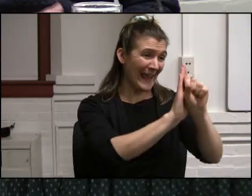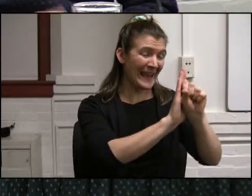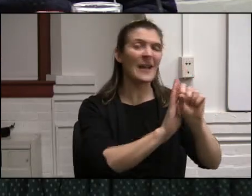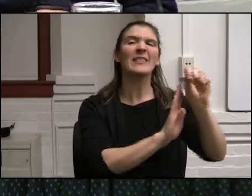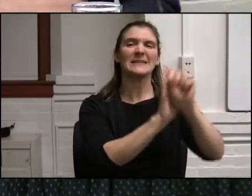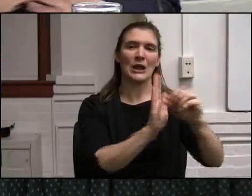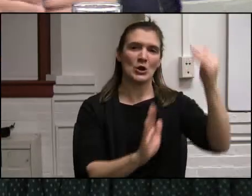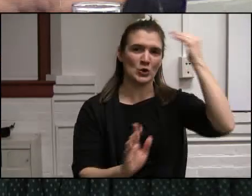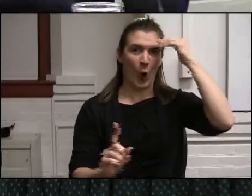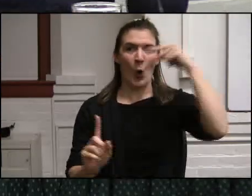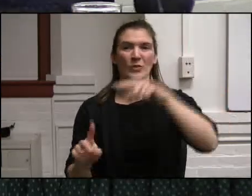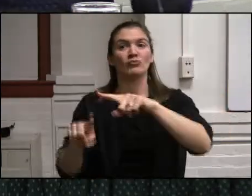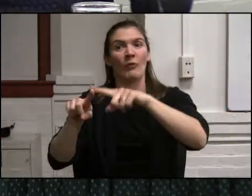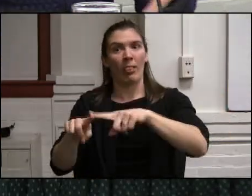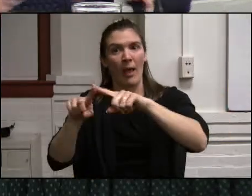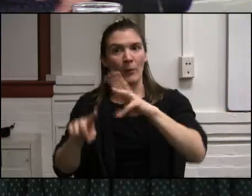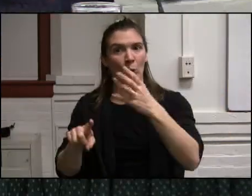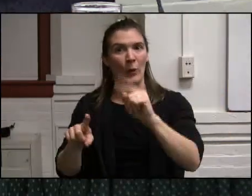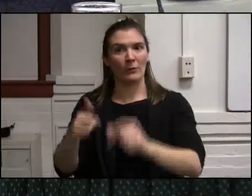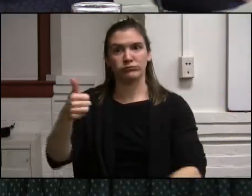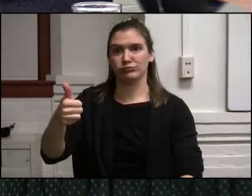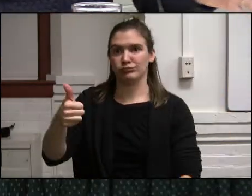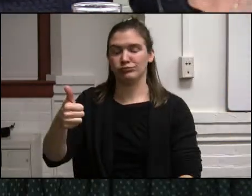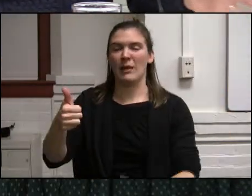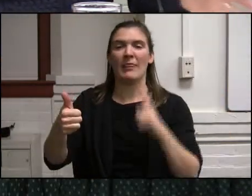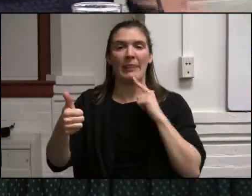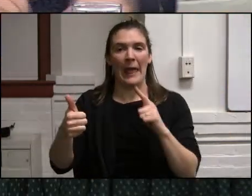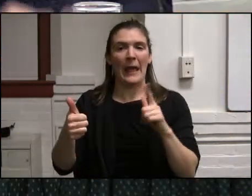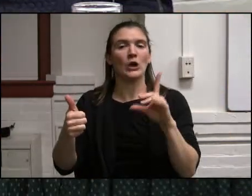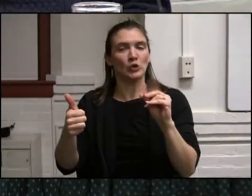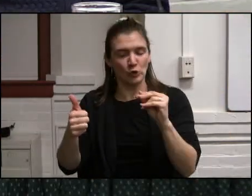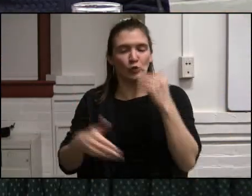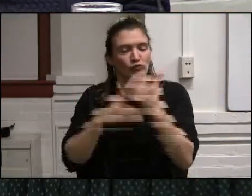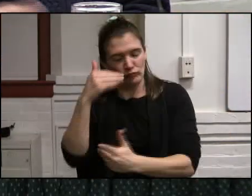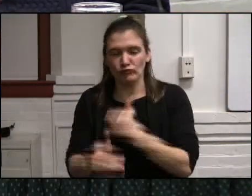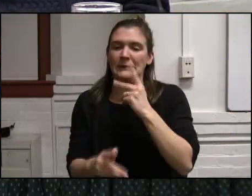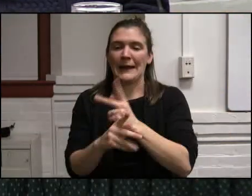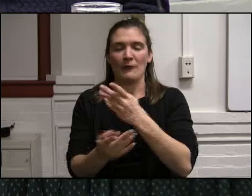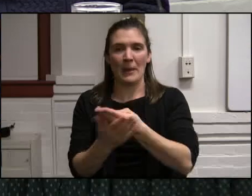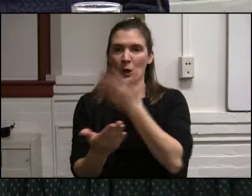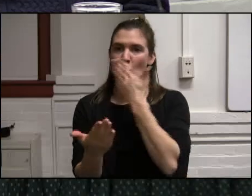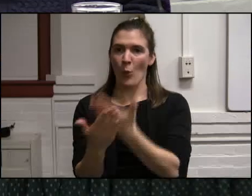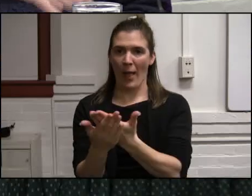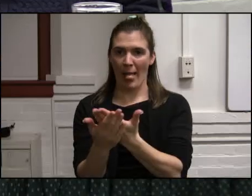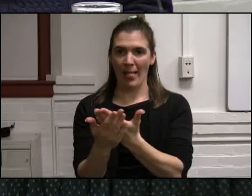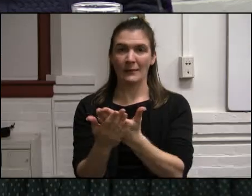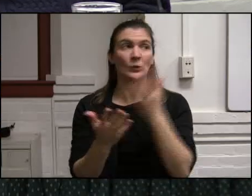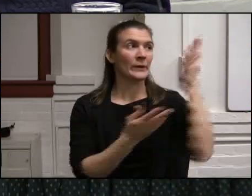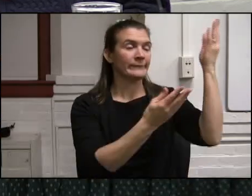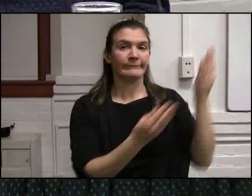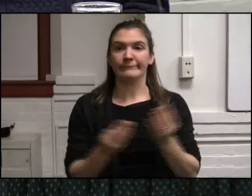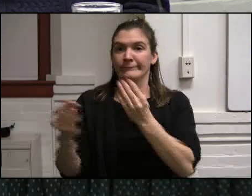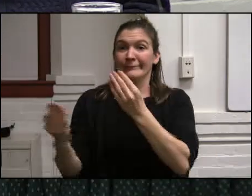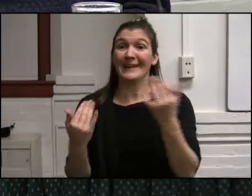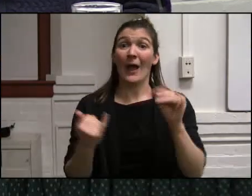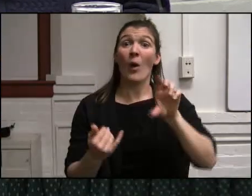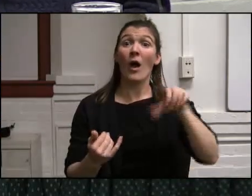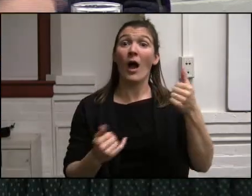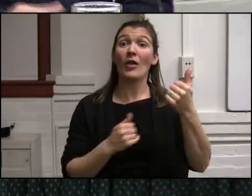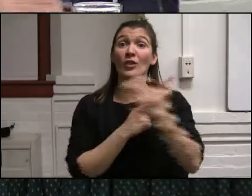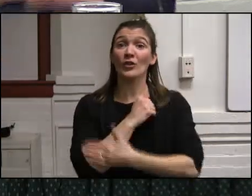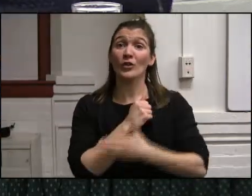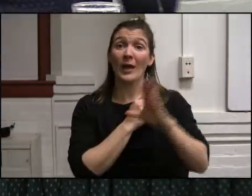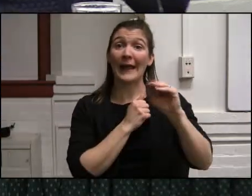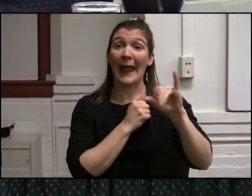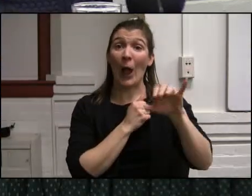Housing Trust is a very reliable administrator of these programs, there are other counties now outside of Windham